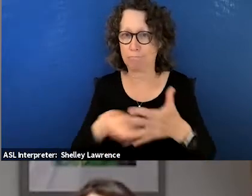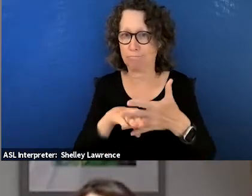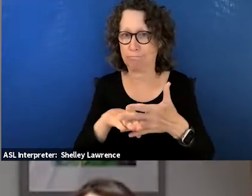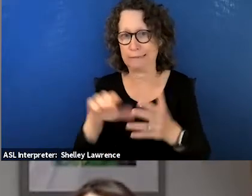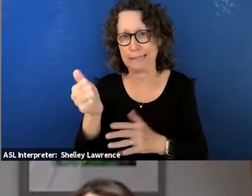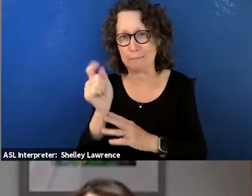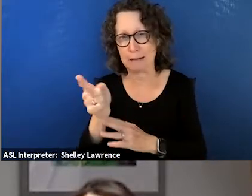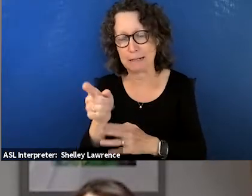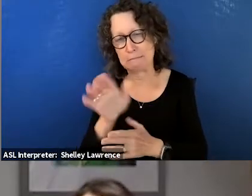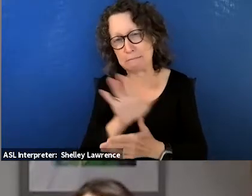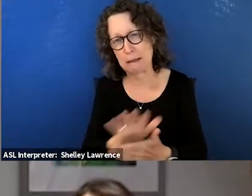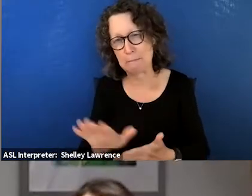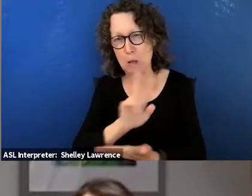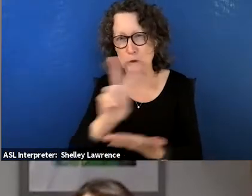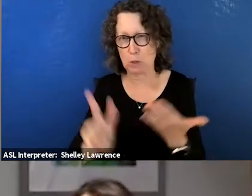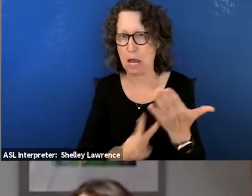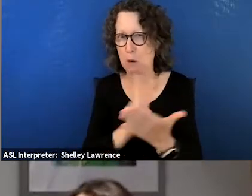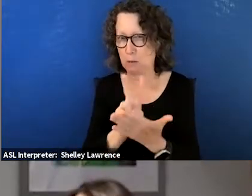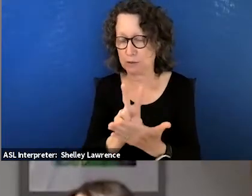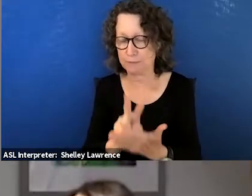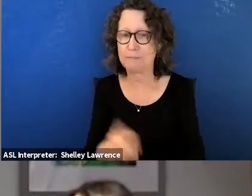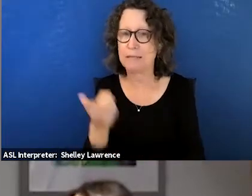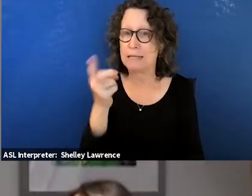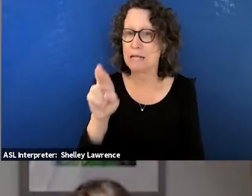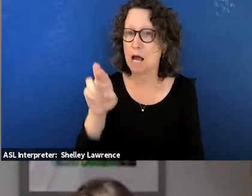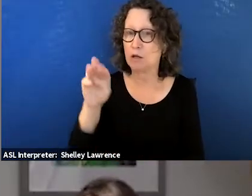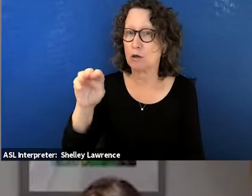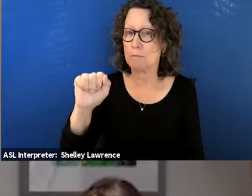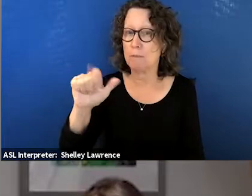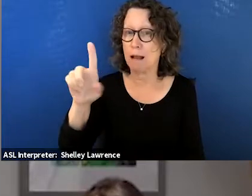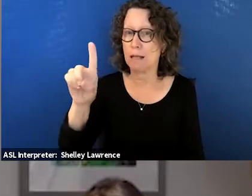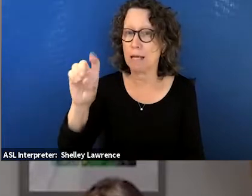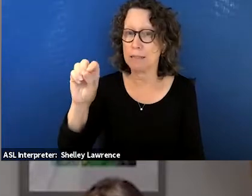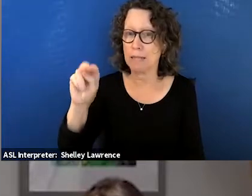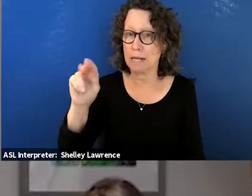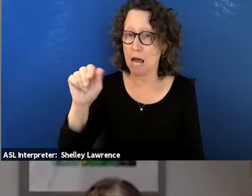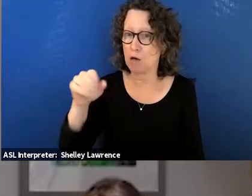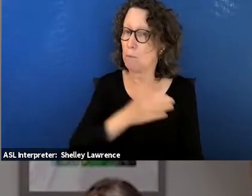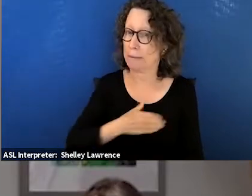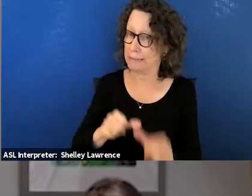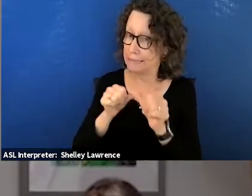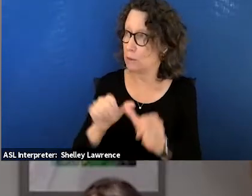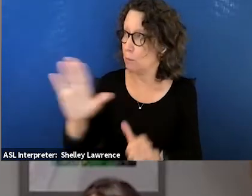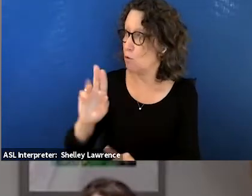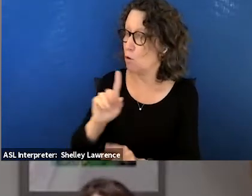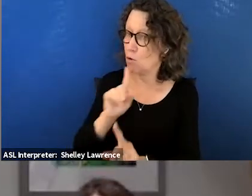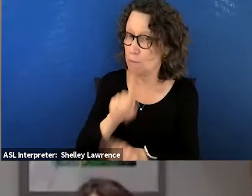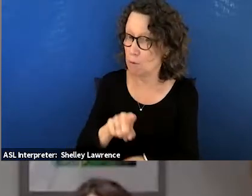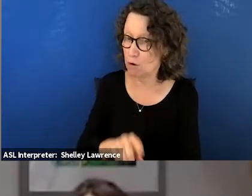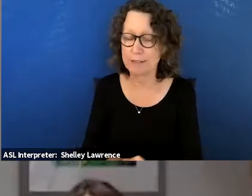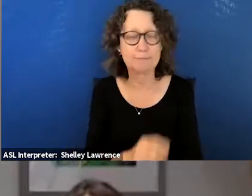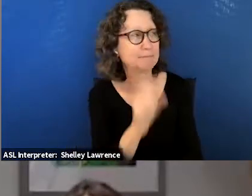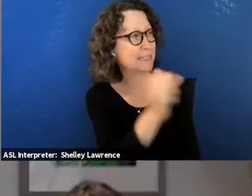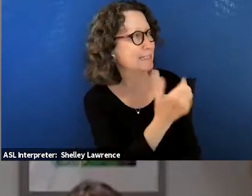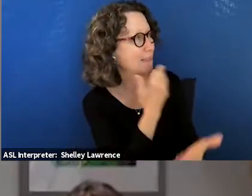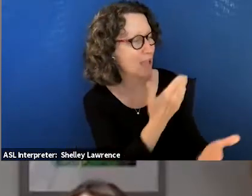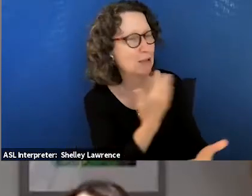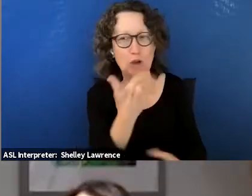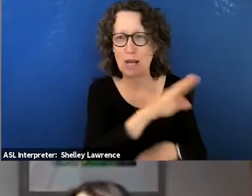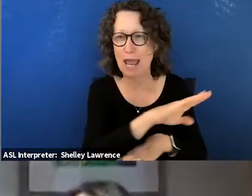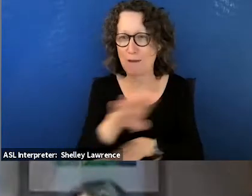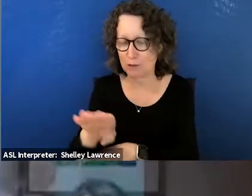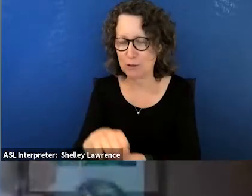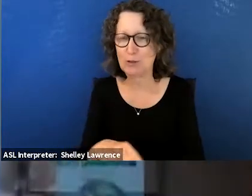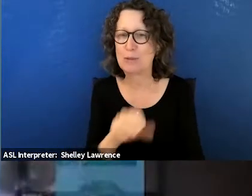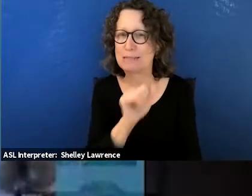after about 2 hours. Dr. Maldonado, will you continue with your report? Yes, thank you. Good afternoon, board